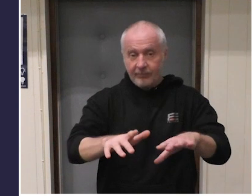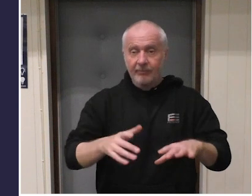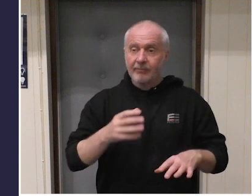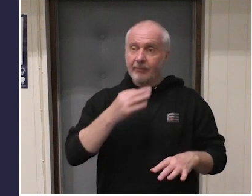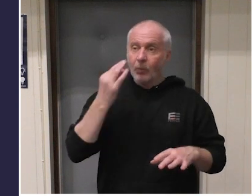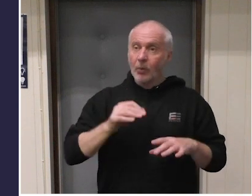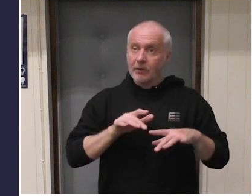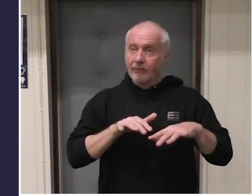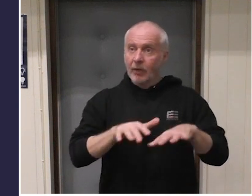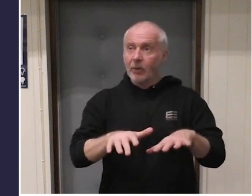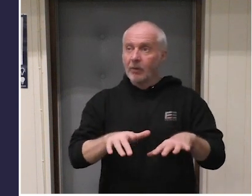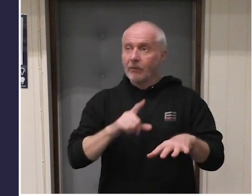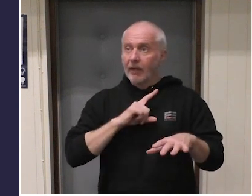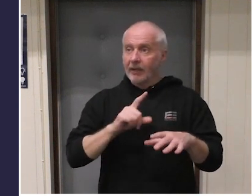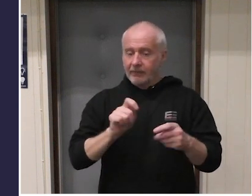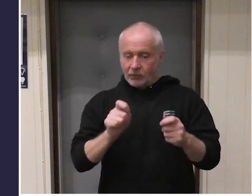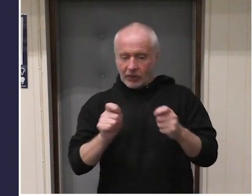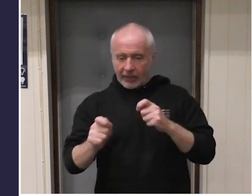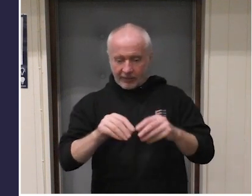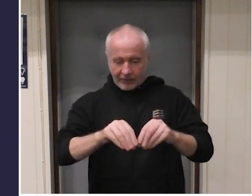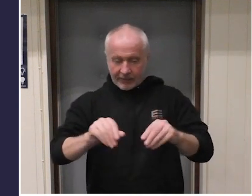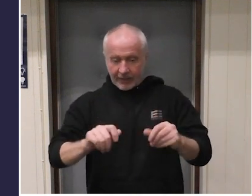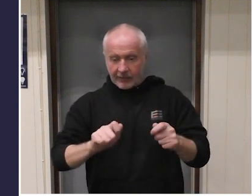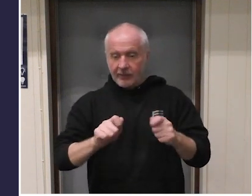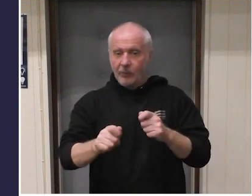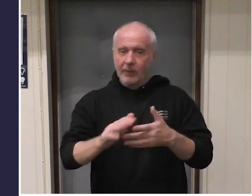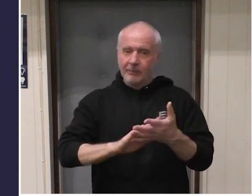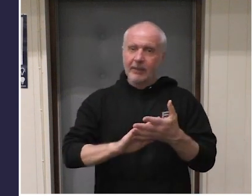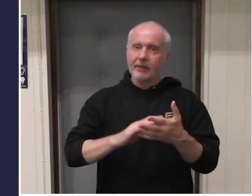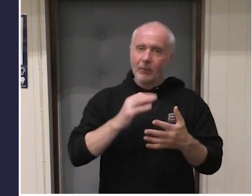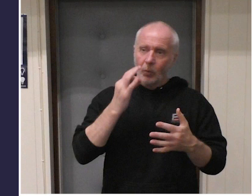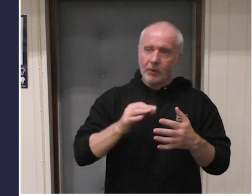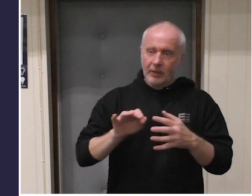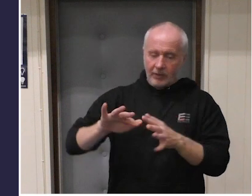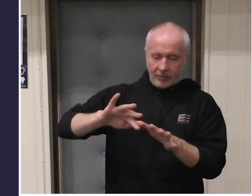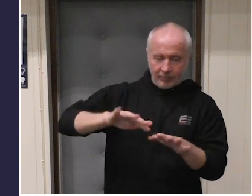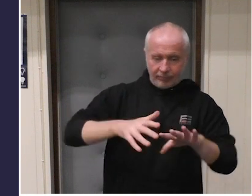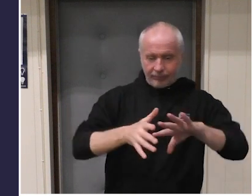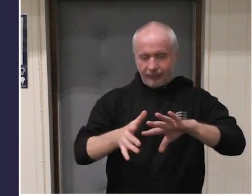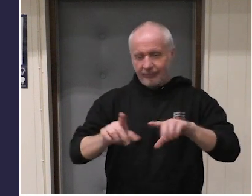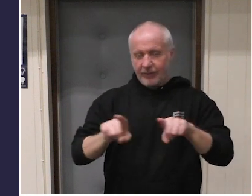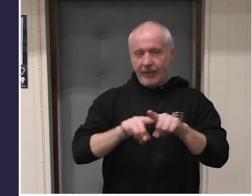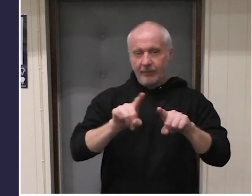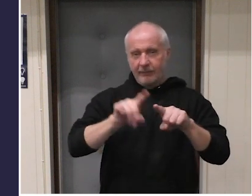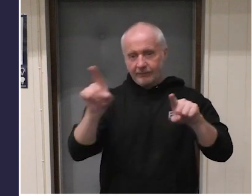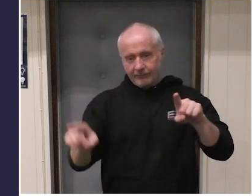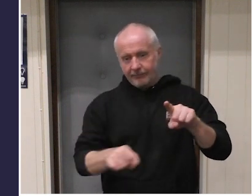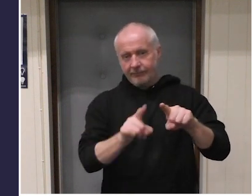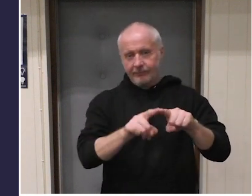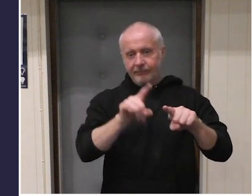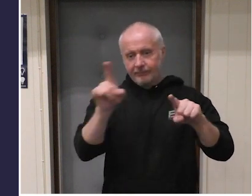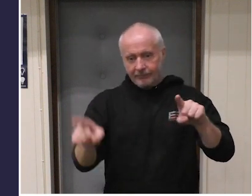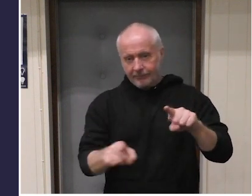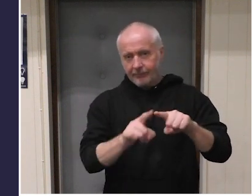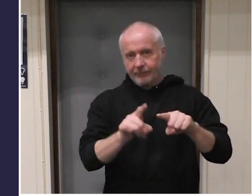flows, it changes the configuration of the sand, which in turn changes the flow of water. So there's a cycle, there's a feedback.